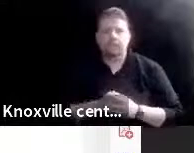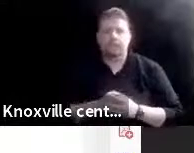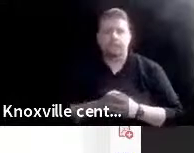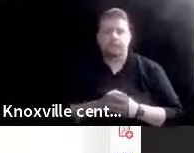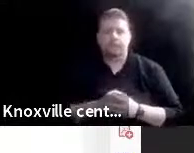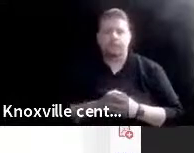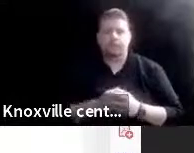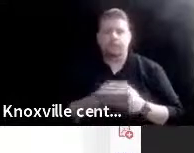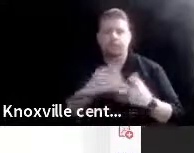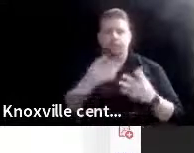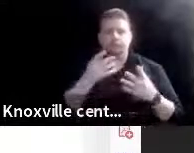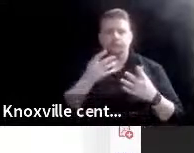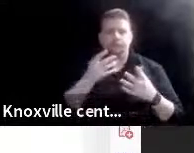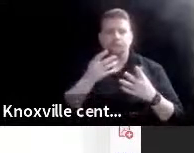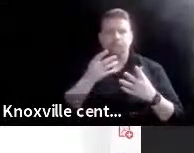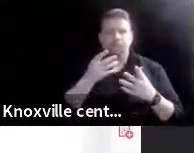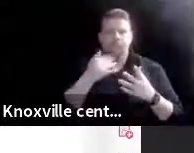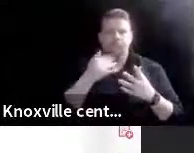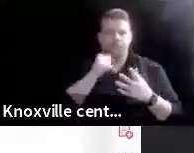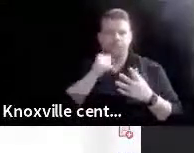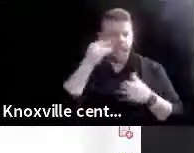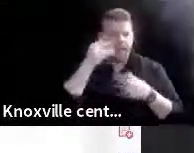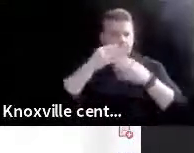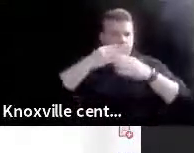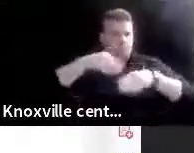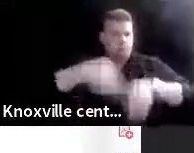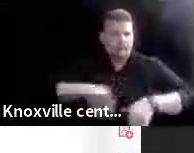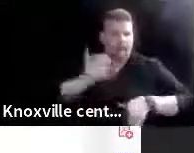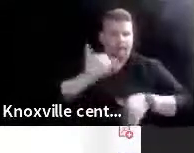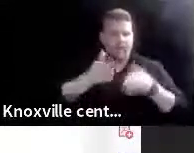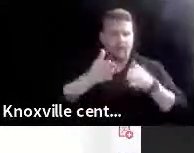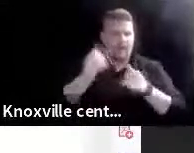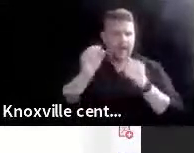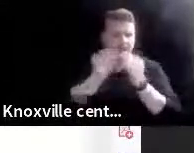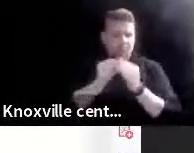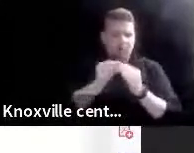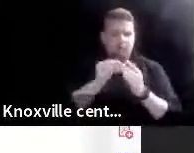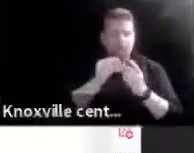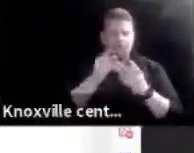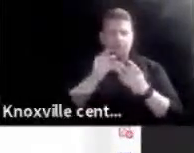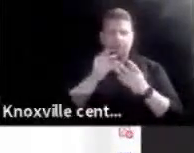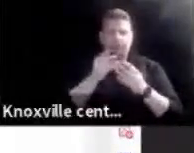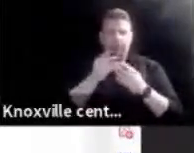It's not, I don't think it's broken down that way anymore. Private and public.